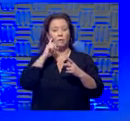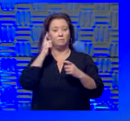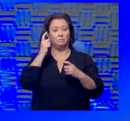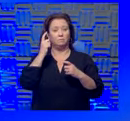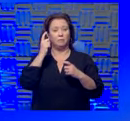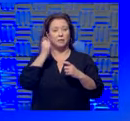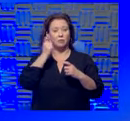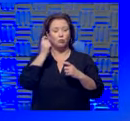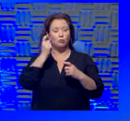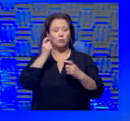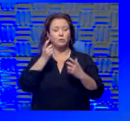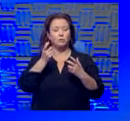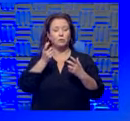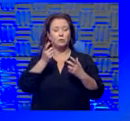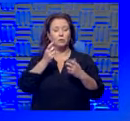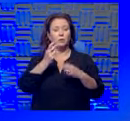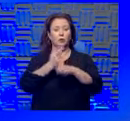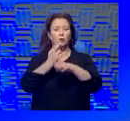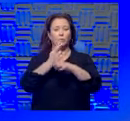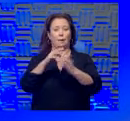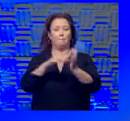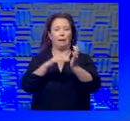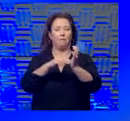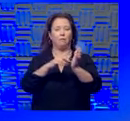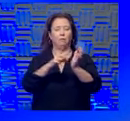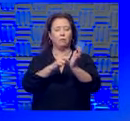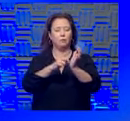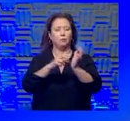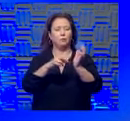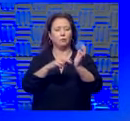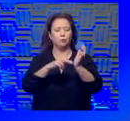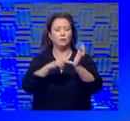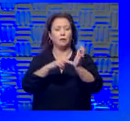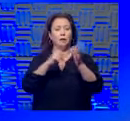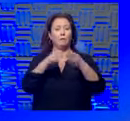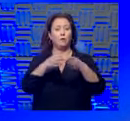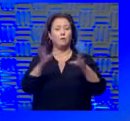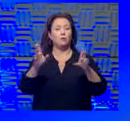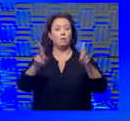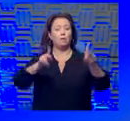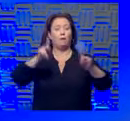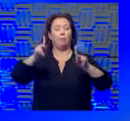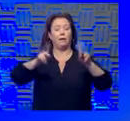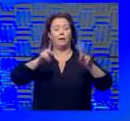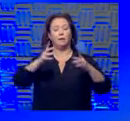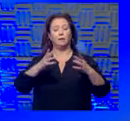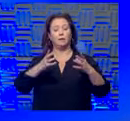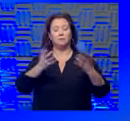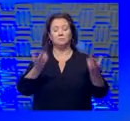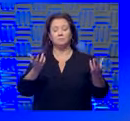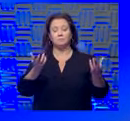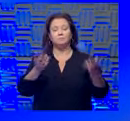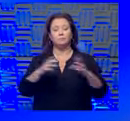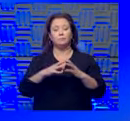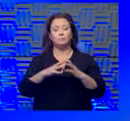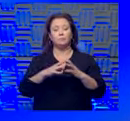UpToDate, which is used by a lot of medical providers. For the general public, I think it's just a matter of